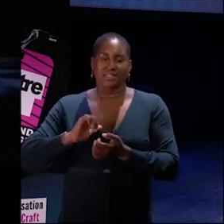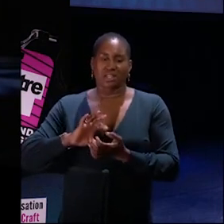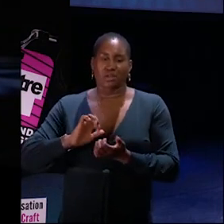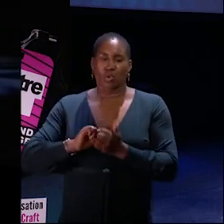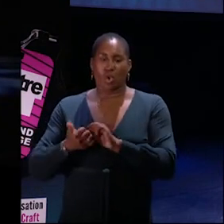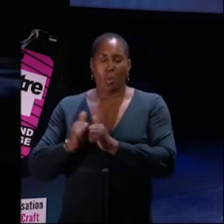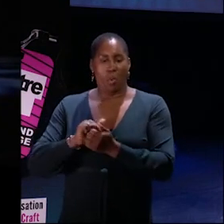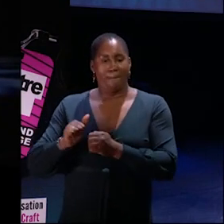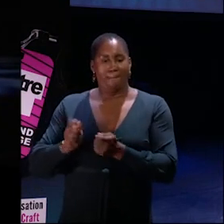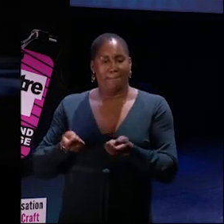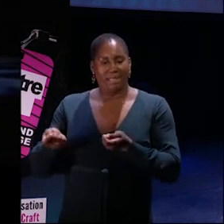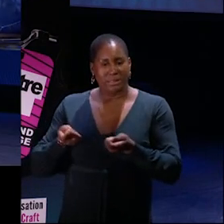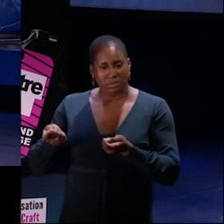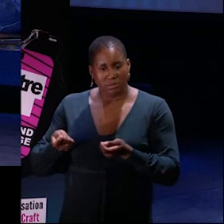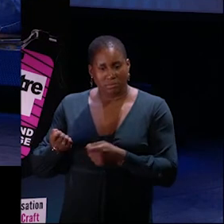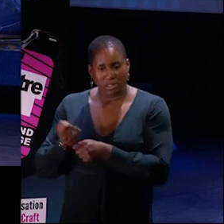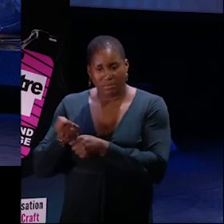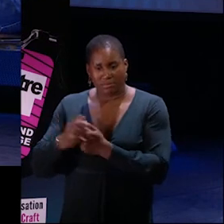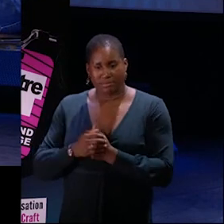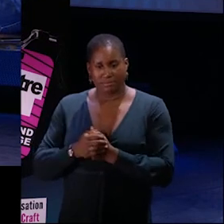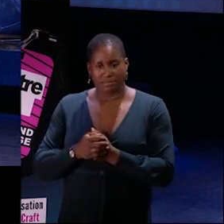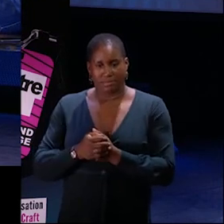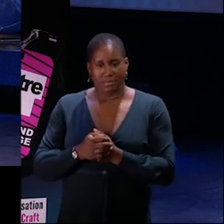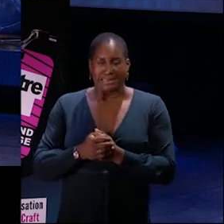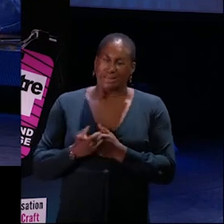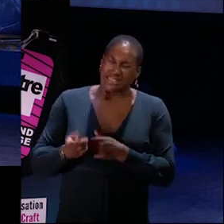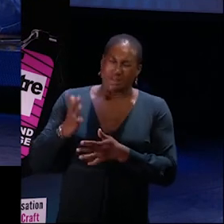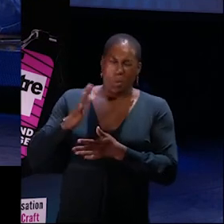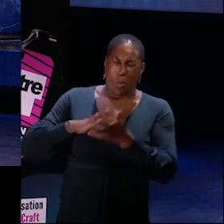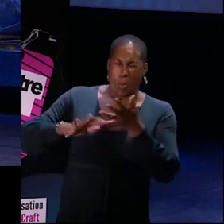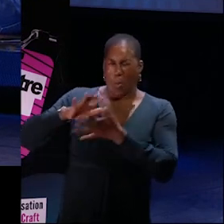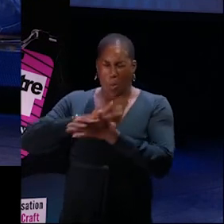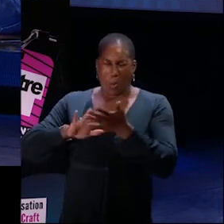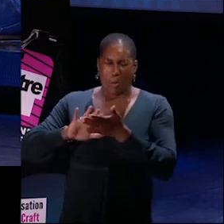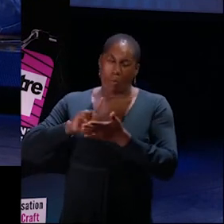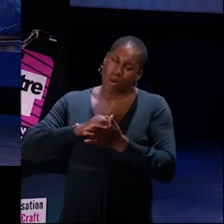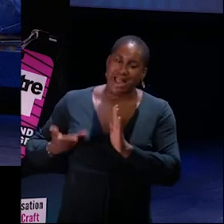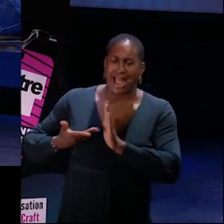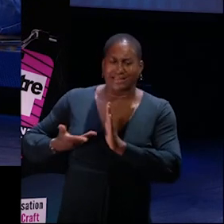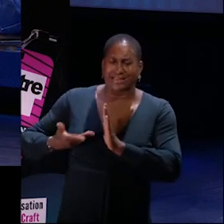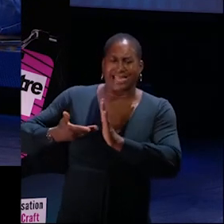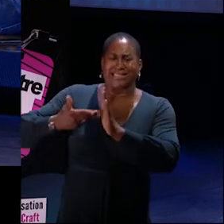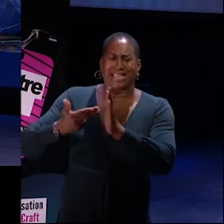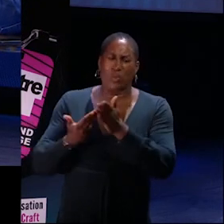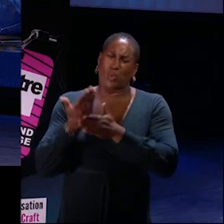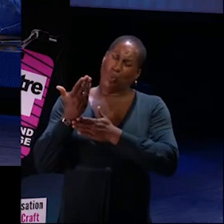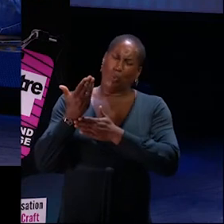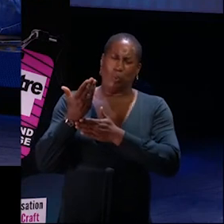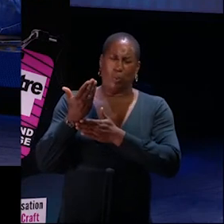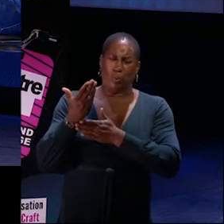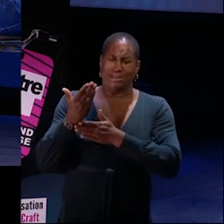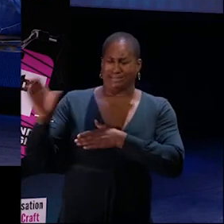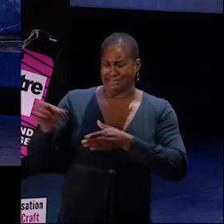House. Which adds in a whole new level of complication when you're trying to sort of add in new things that not everybody has done before, and you're